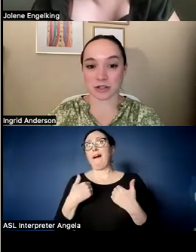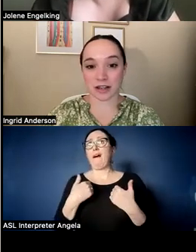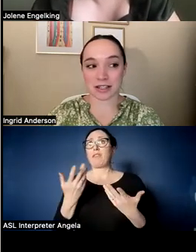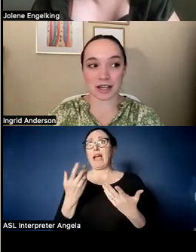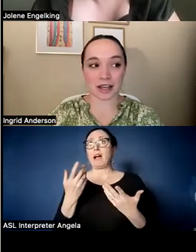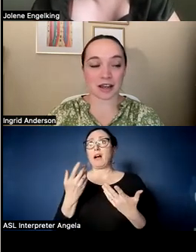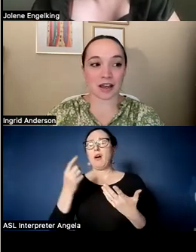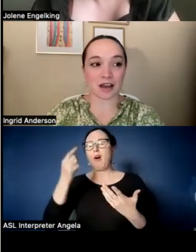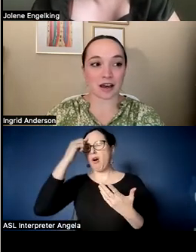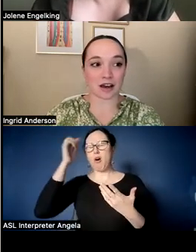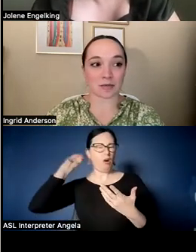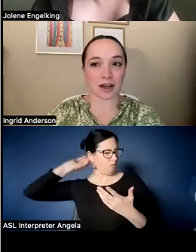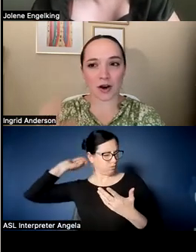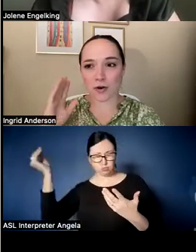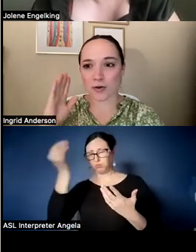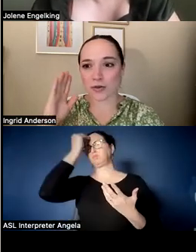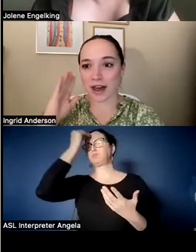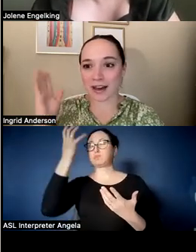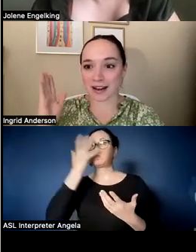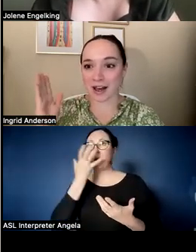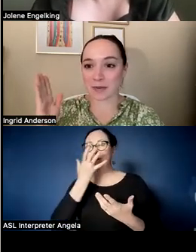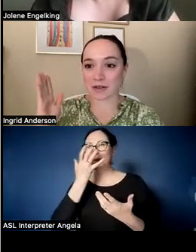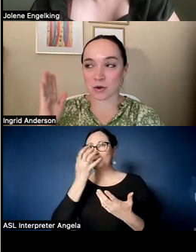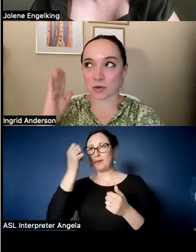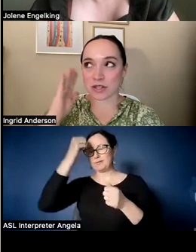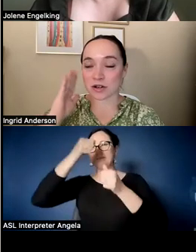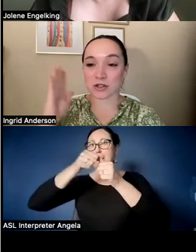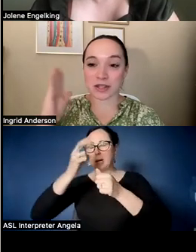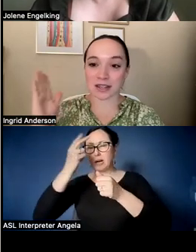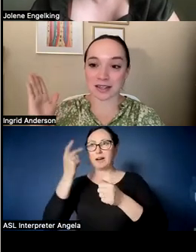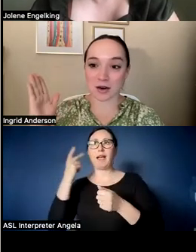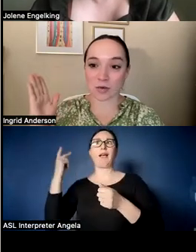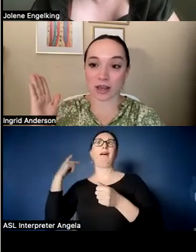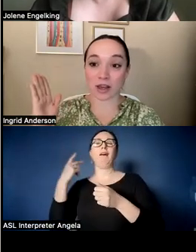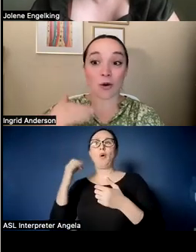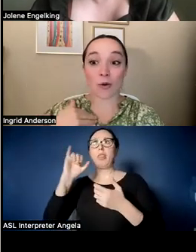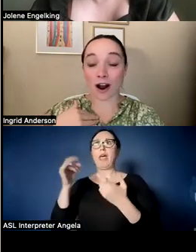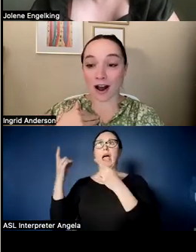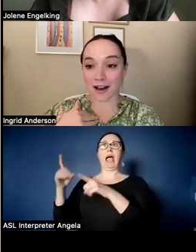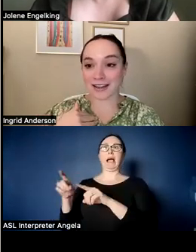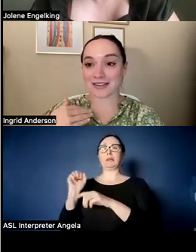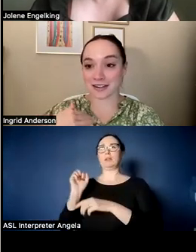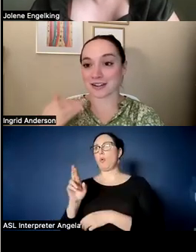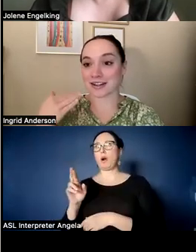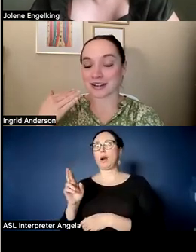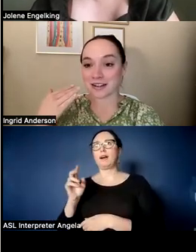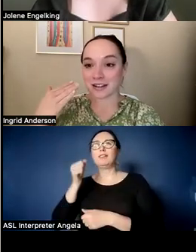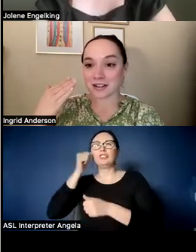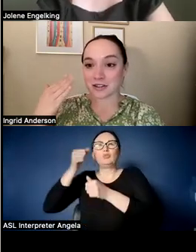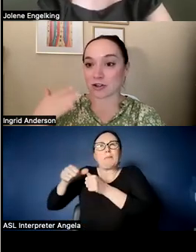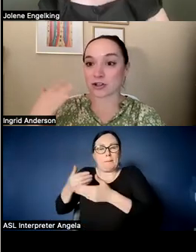as we're talking today, like, oh, that happened, or we started doing things that way, or I